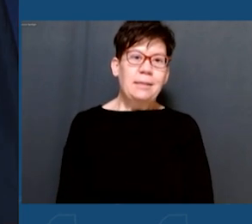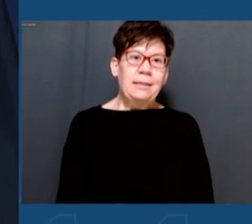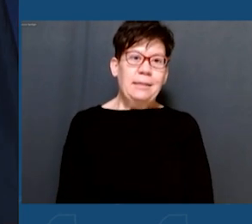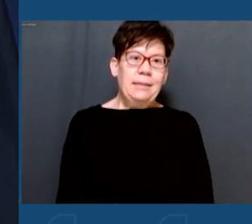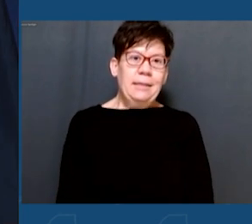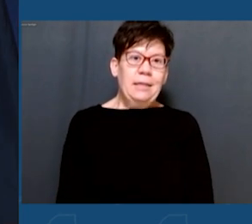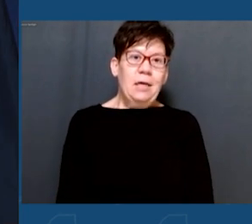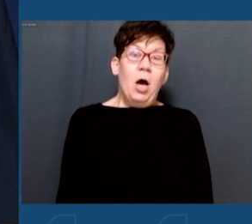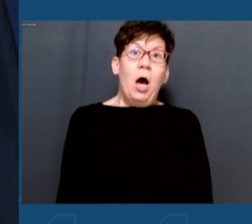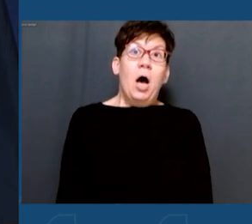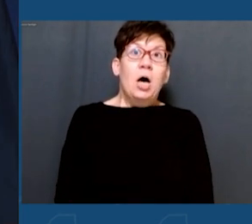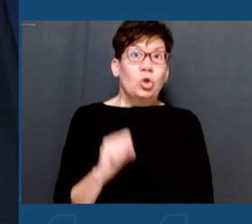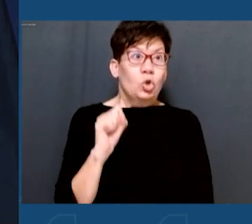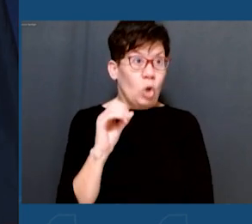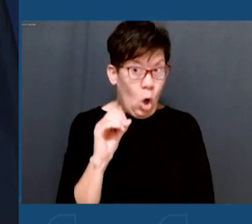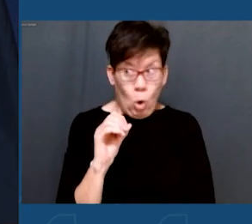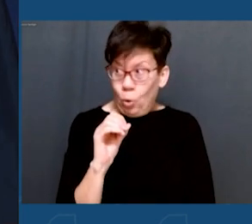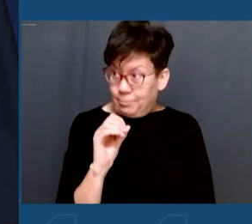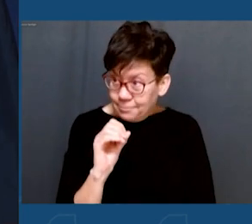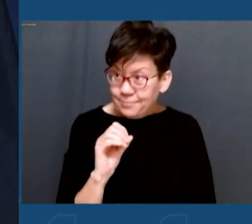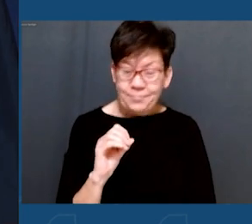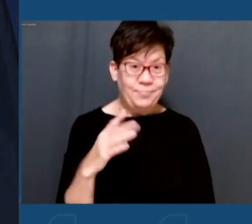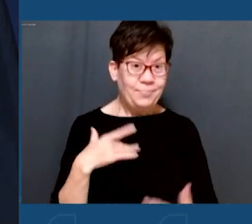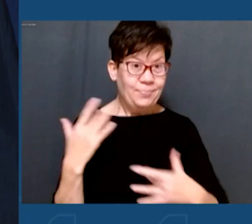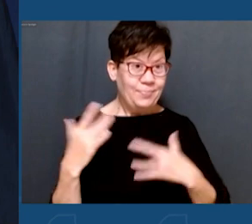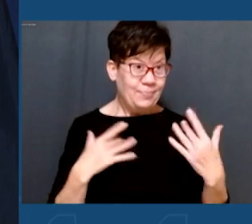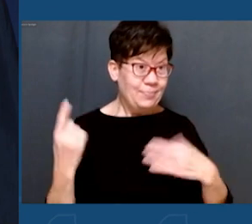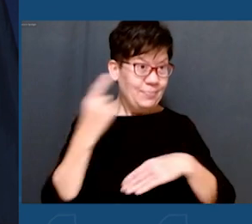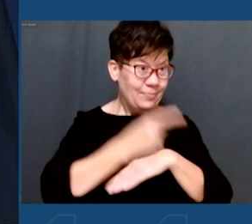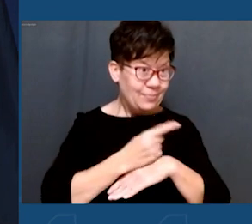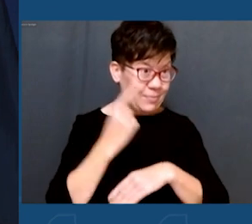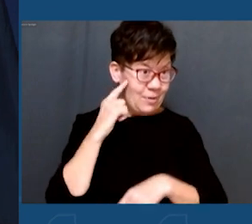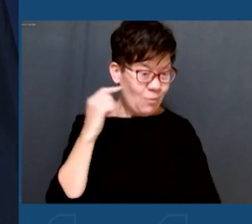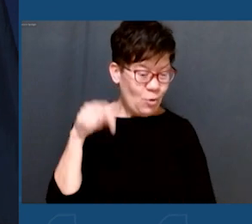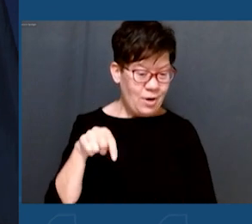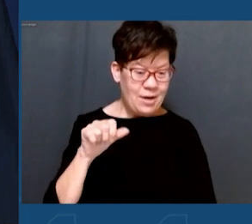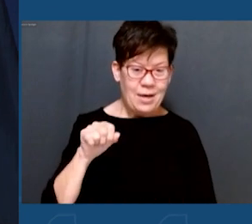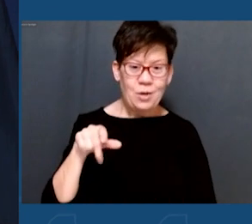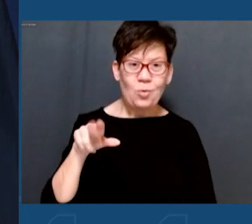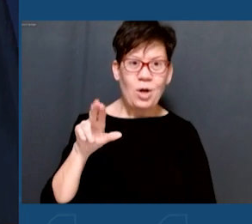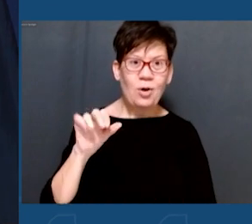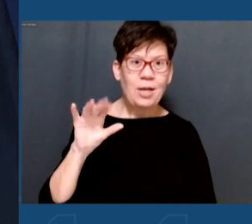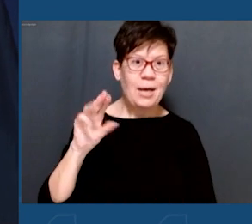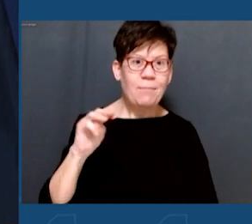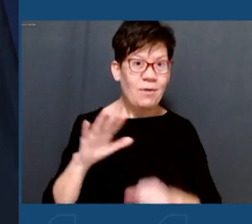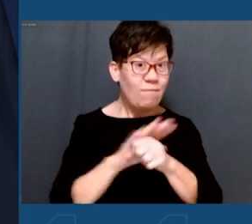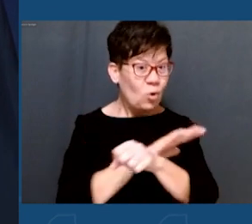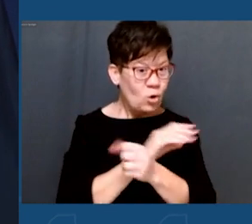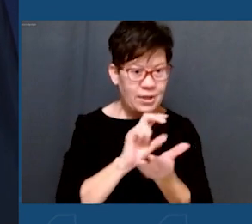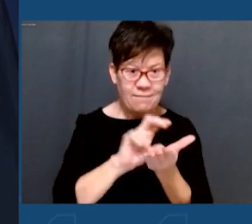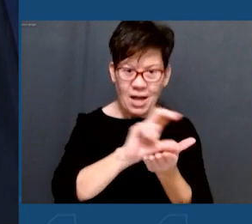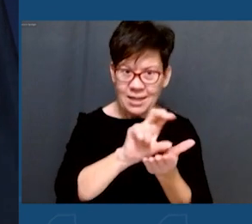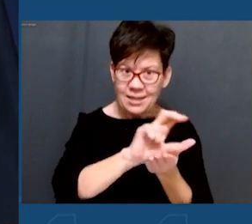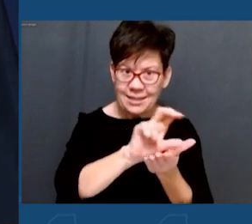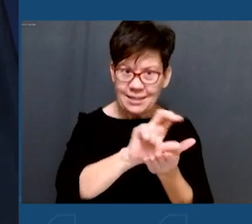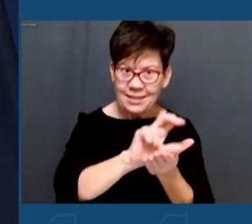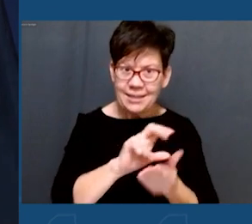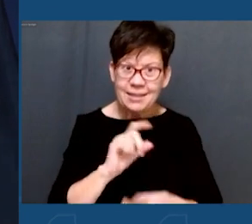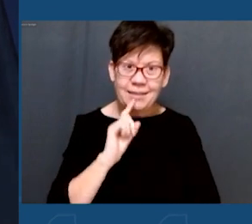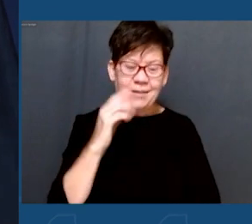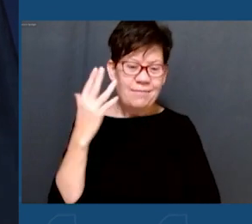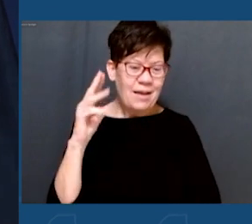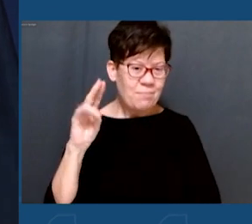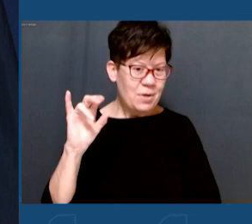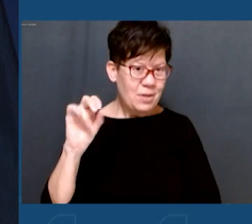So what an exciting day for the Aquarium of Niagara, a fully funded $5 million project that, sure as you are born, we will get done, and we're going to do